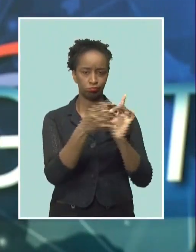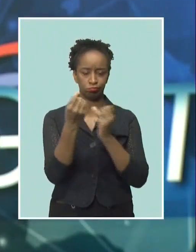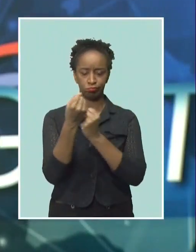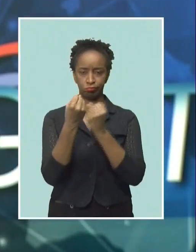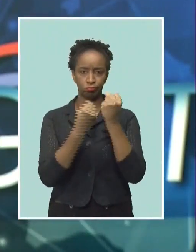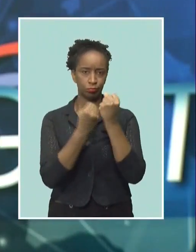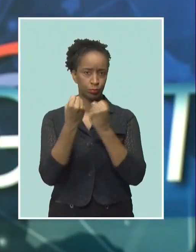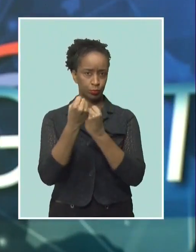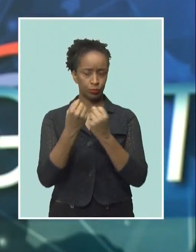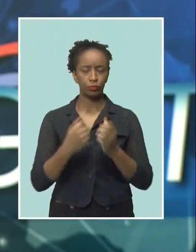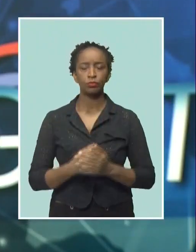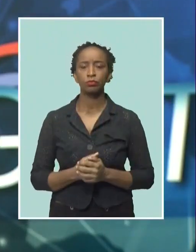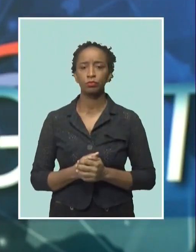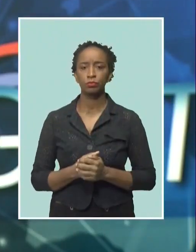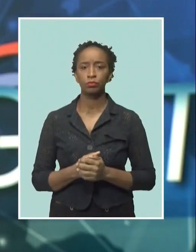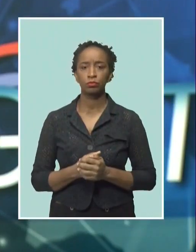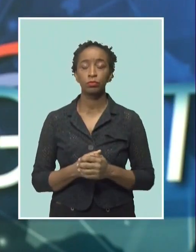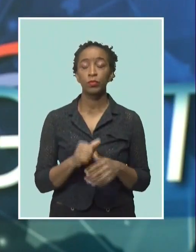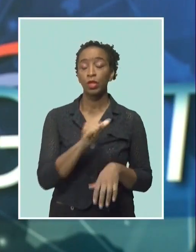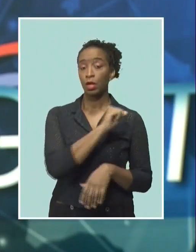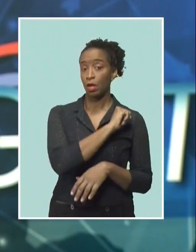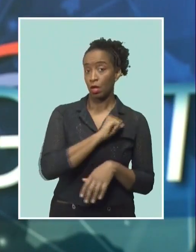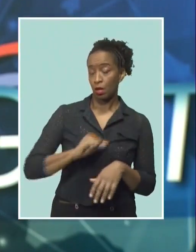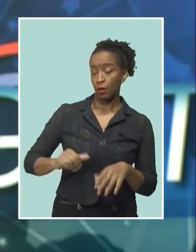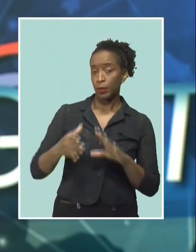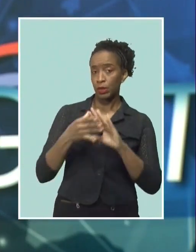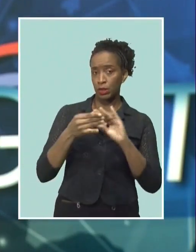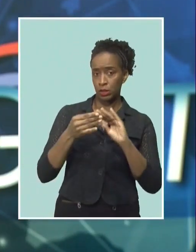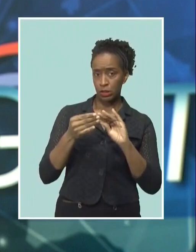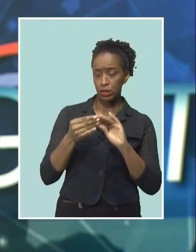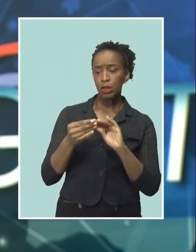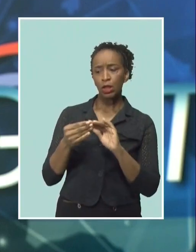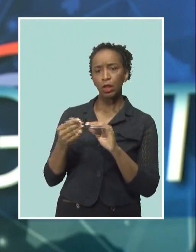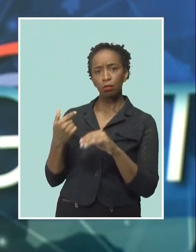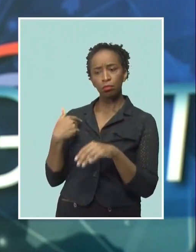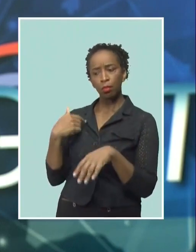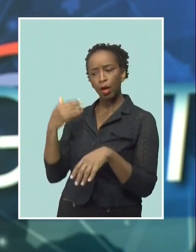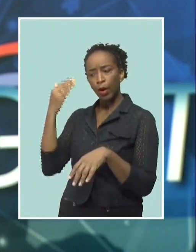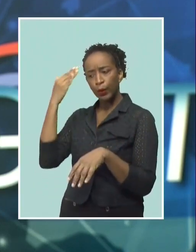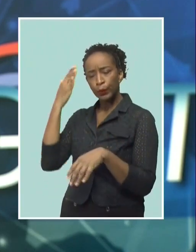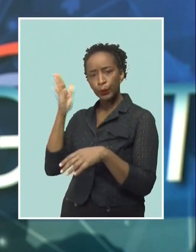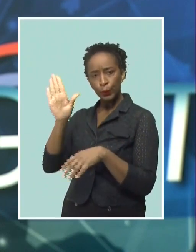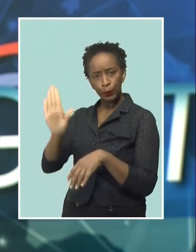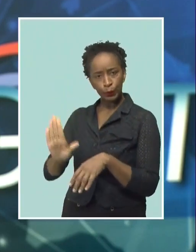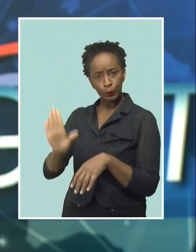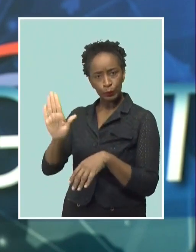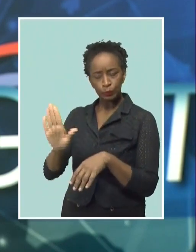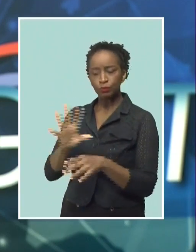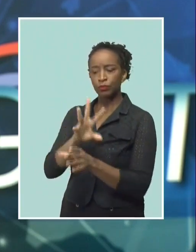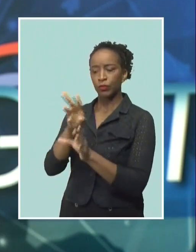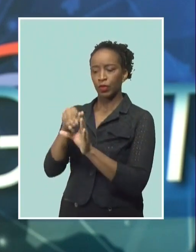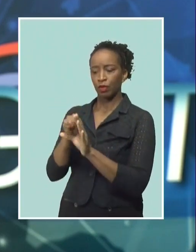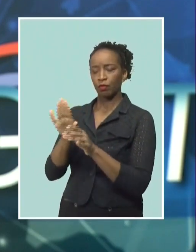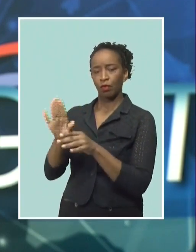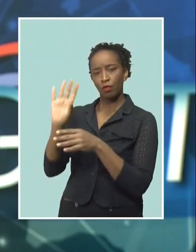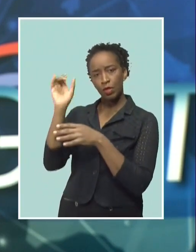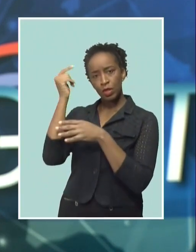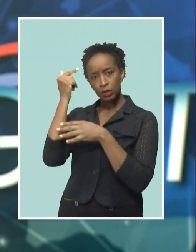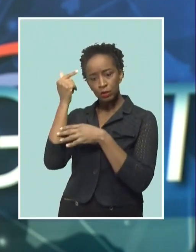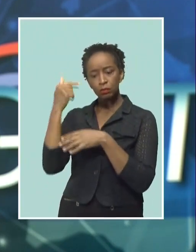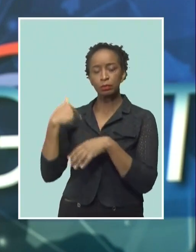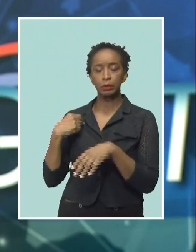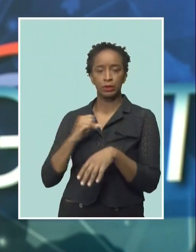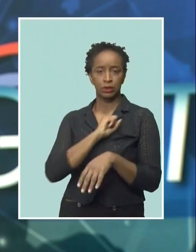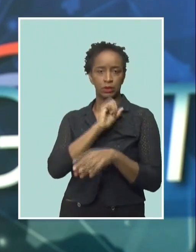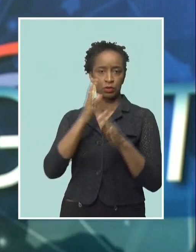Ambassador Comachon says he knew Mr. Barrow personally and had the honor of serving in his administration as the youngest senator.